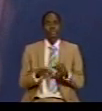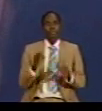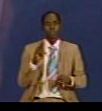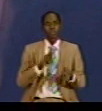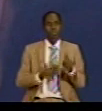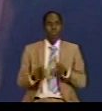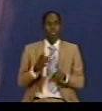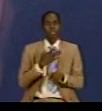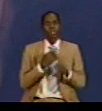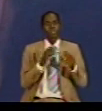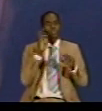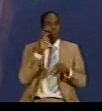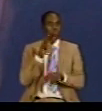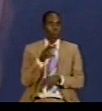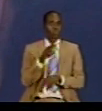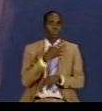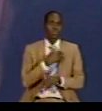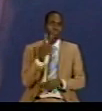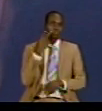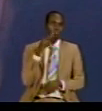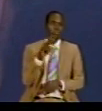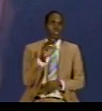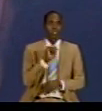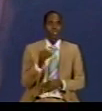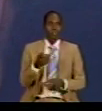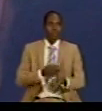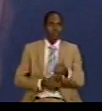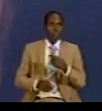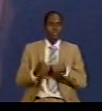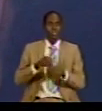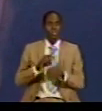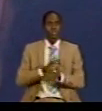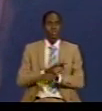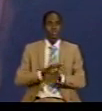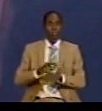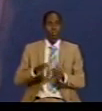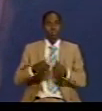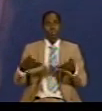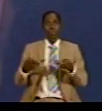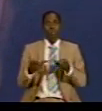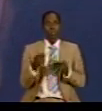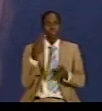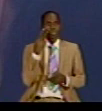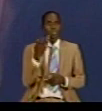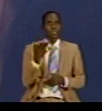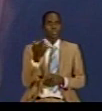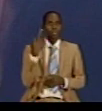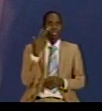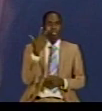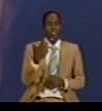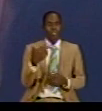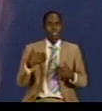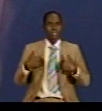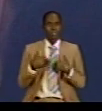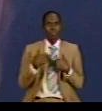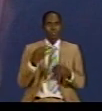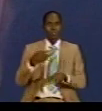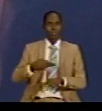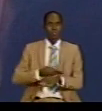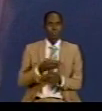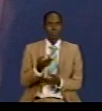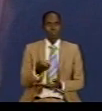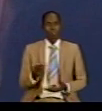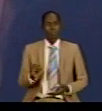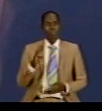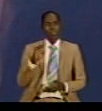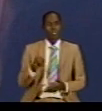And he looked, and behold, a well in the field, and lo, there were three flocks of sheep lying by it. For out of that